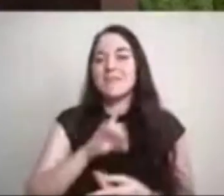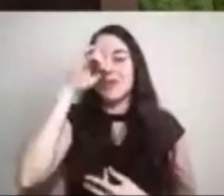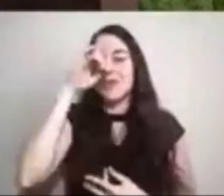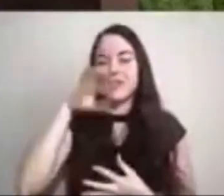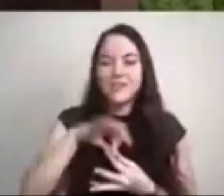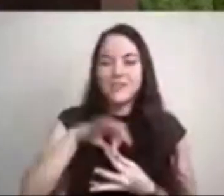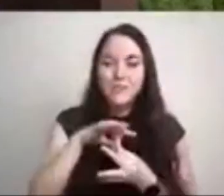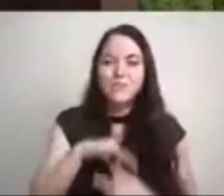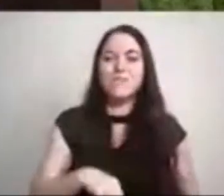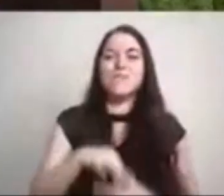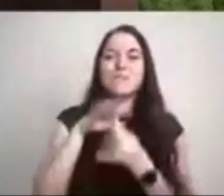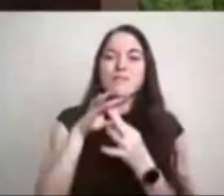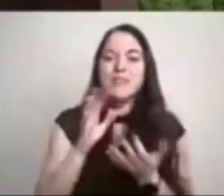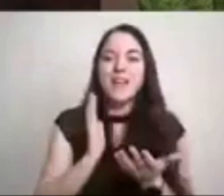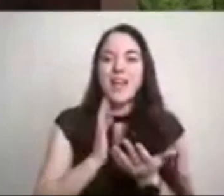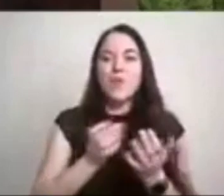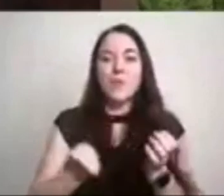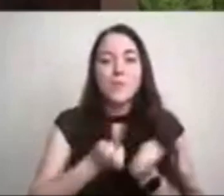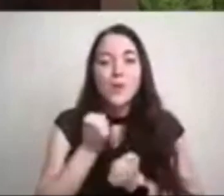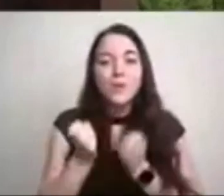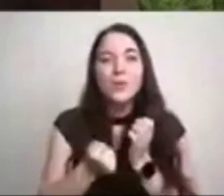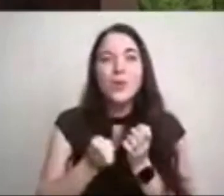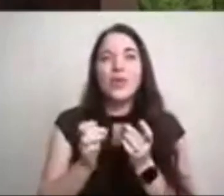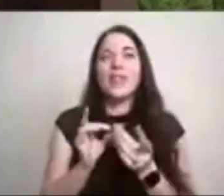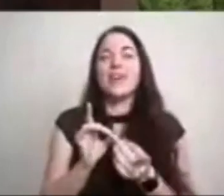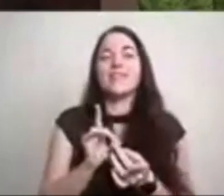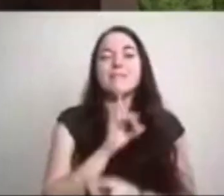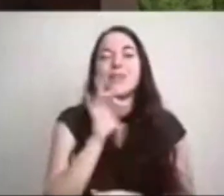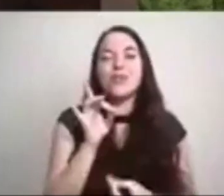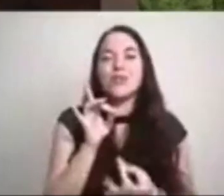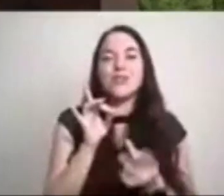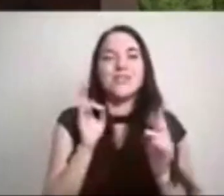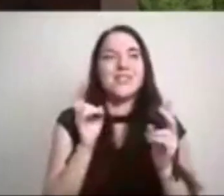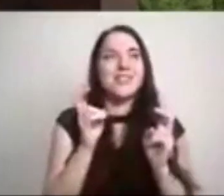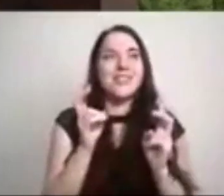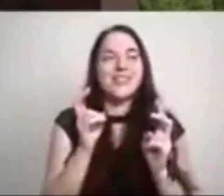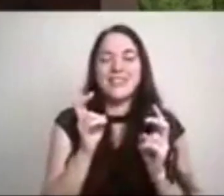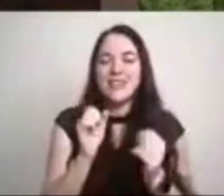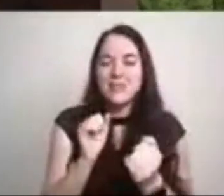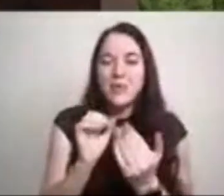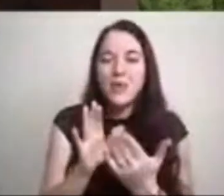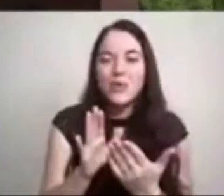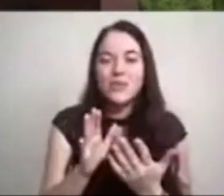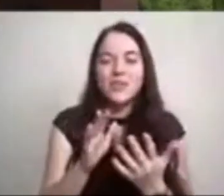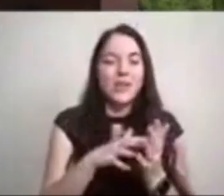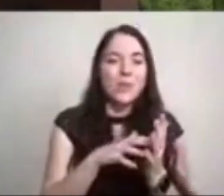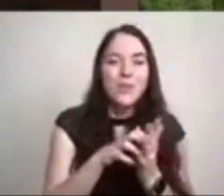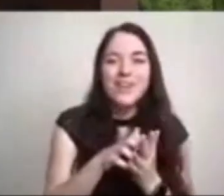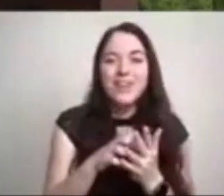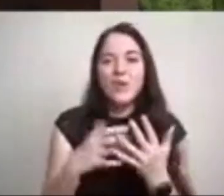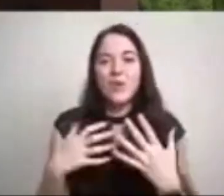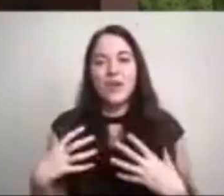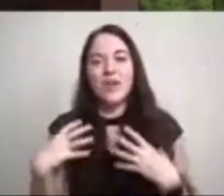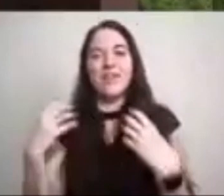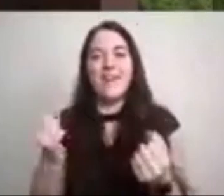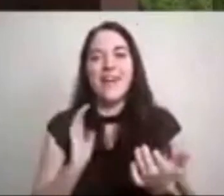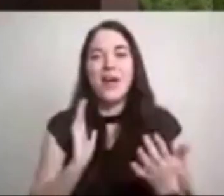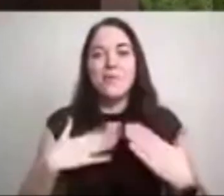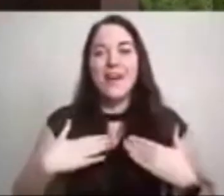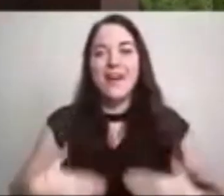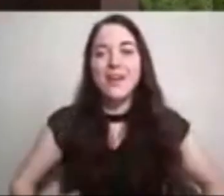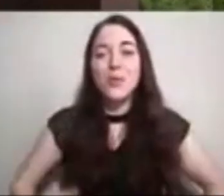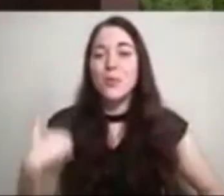our emotional and spiritual selves, for example, weaken or strengthen our body. How we are not